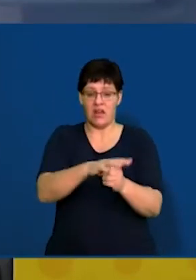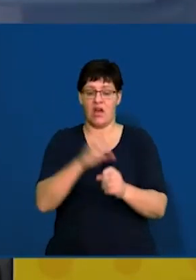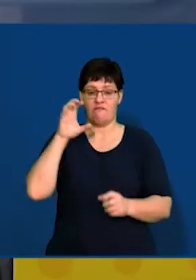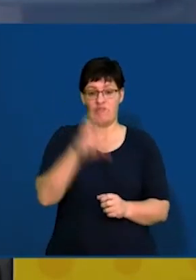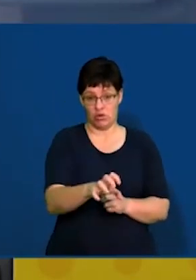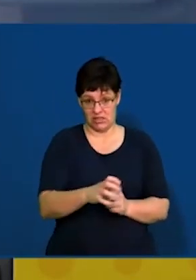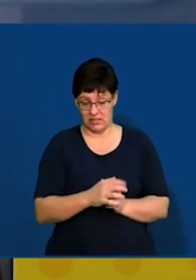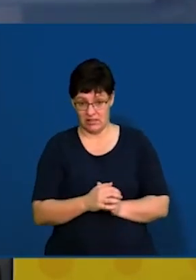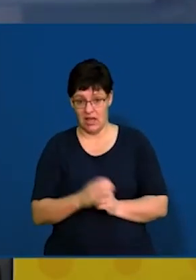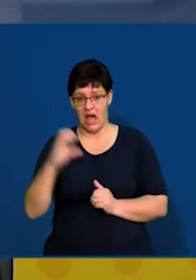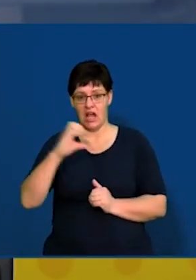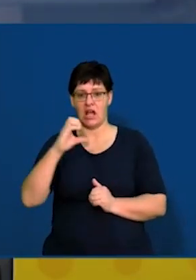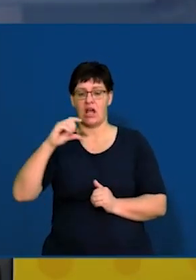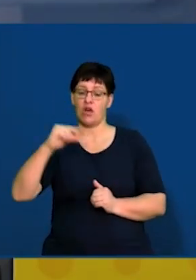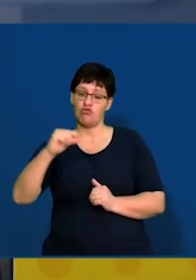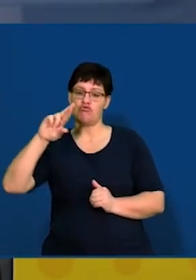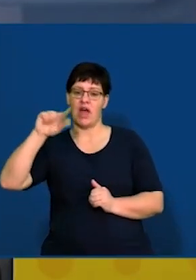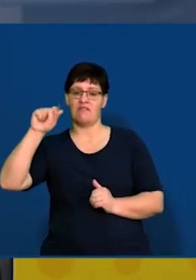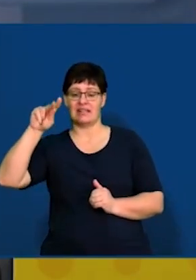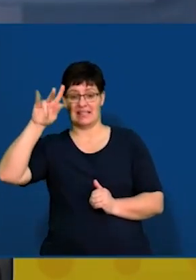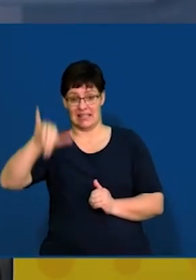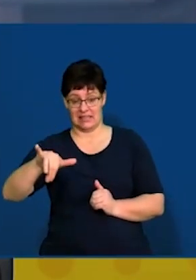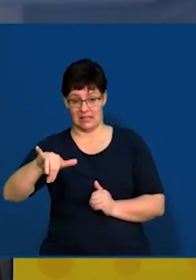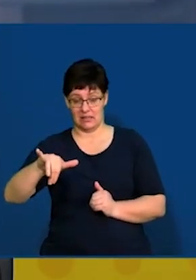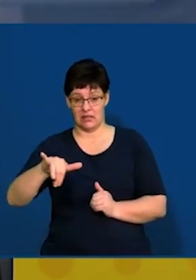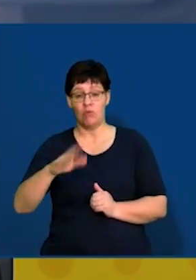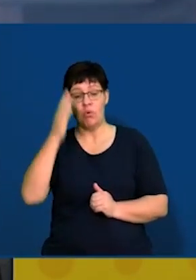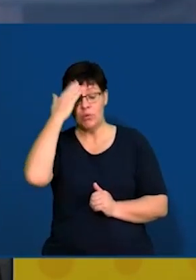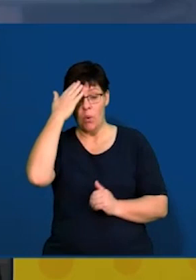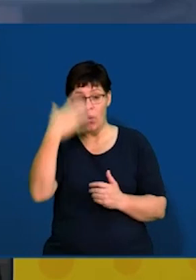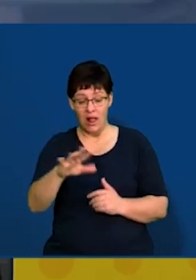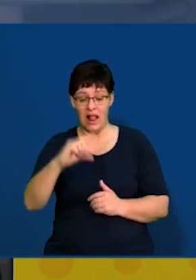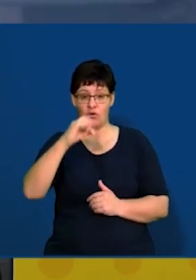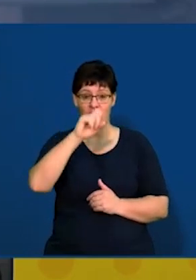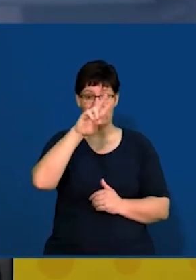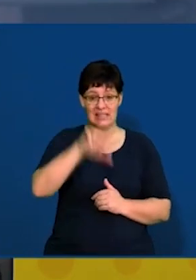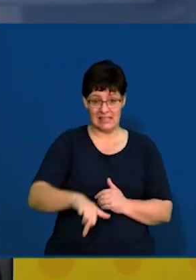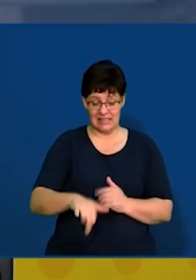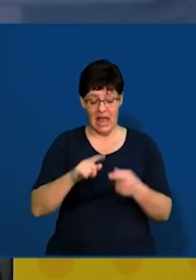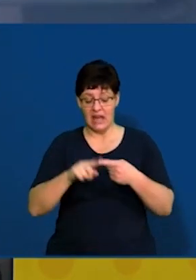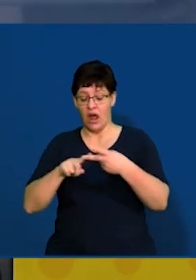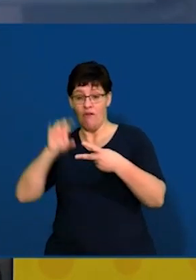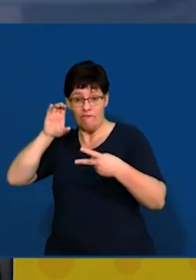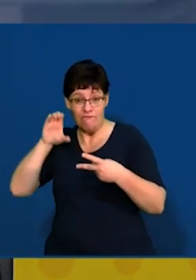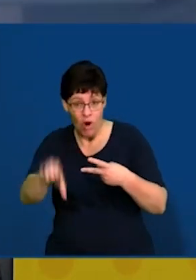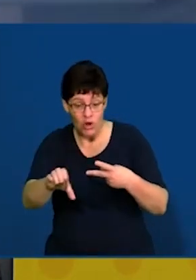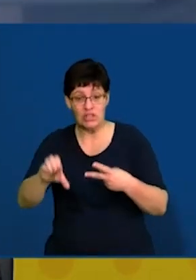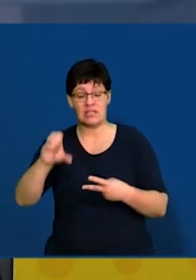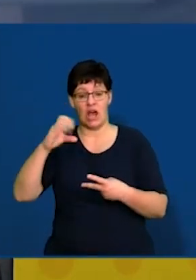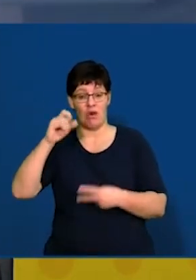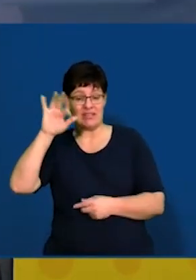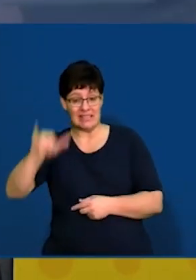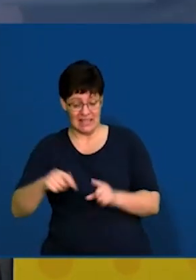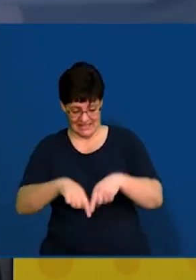force of gravity, now there is a difference, again, matrix, between gravity and force of gravity, all right? One is